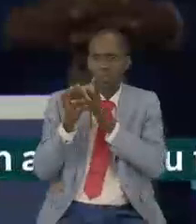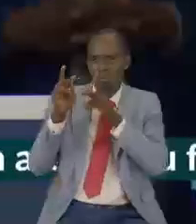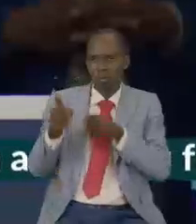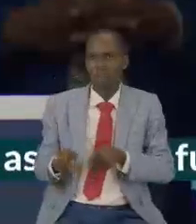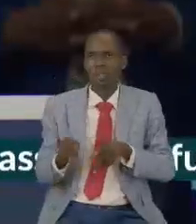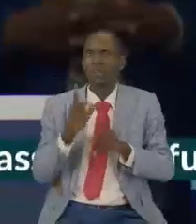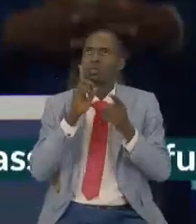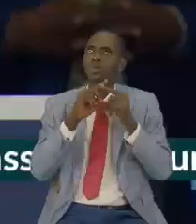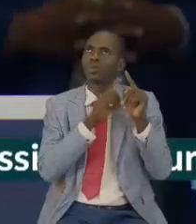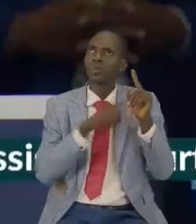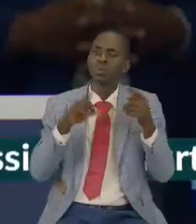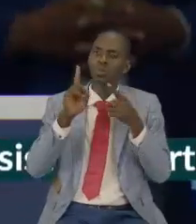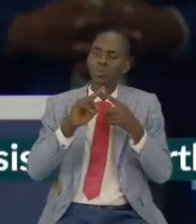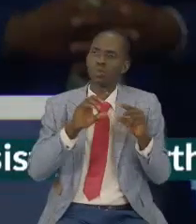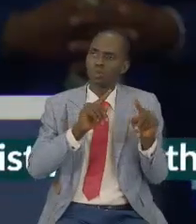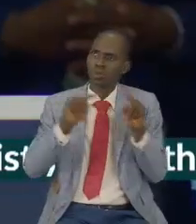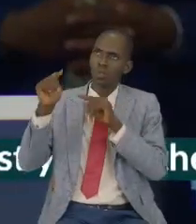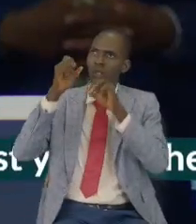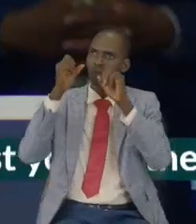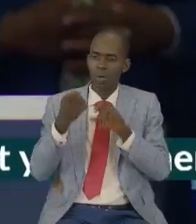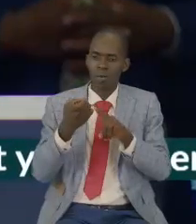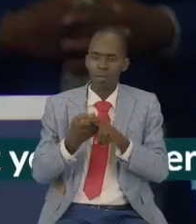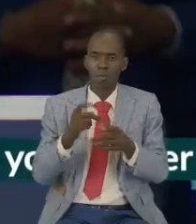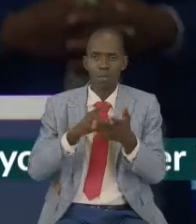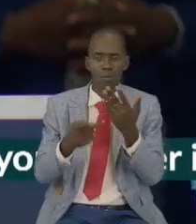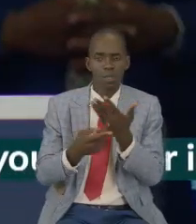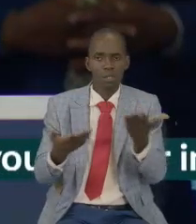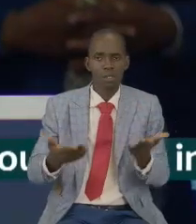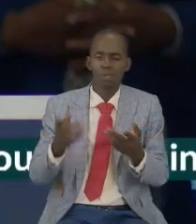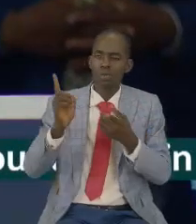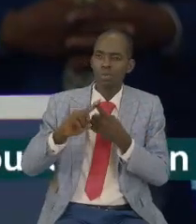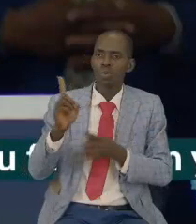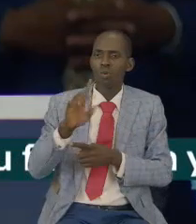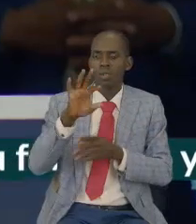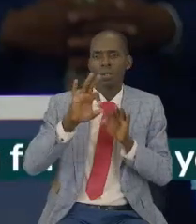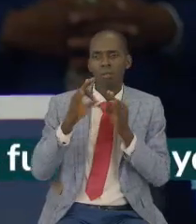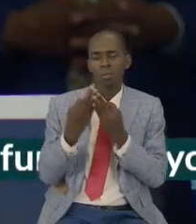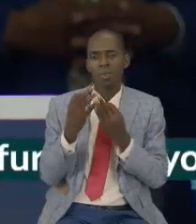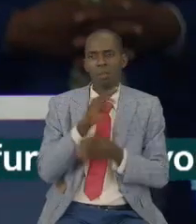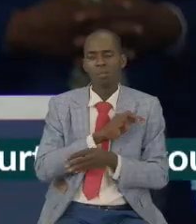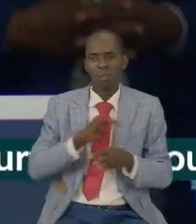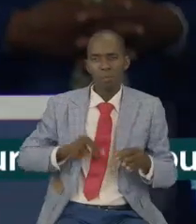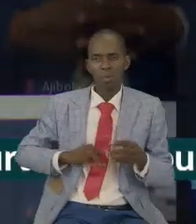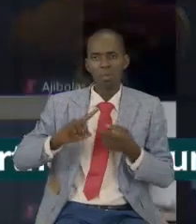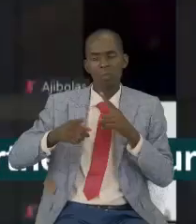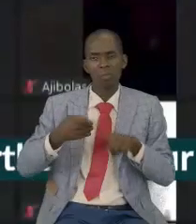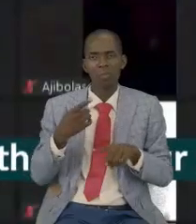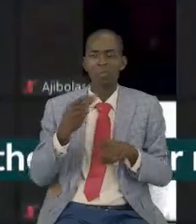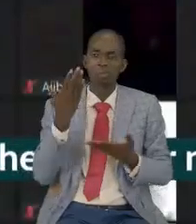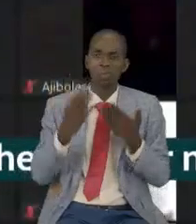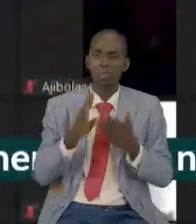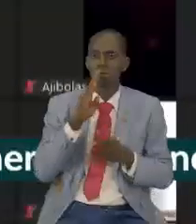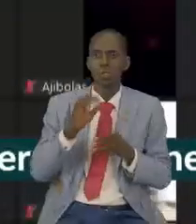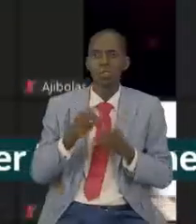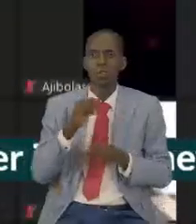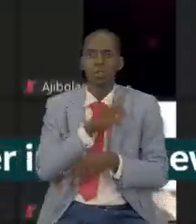in America, depending on your timing there. So you don't miss anybody. It's a global thing. Okay, you are